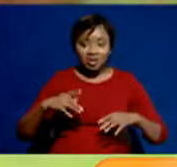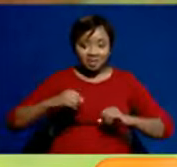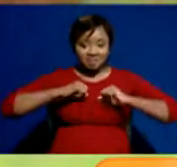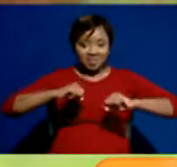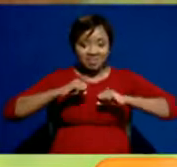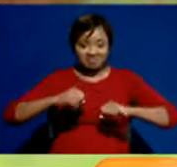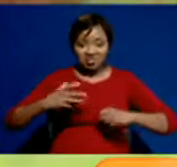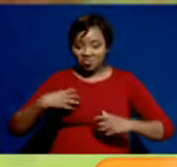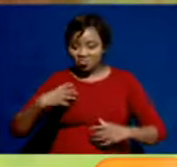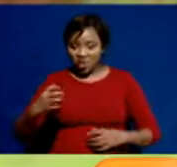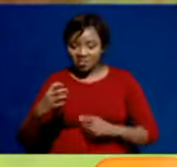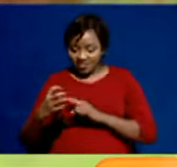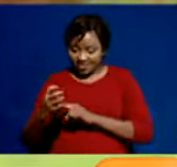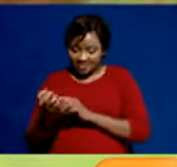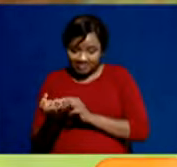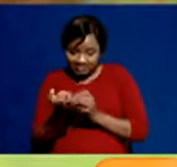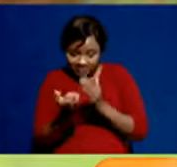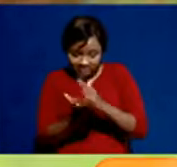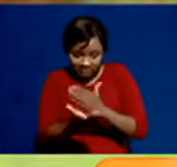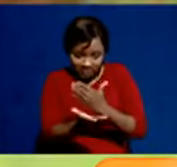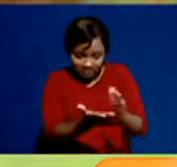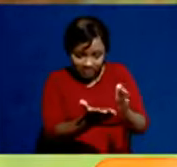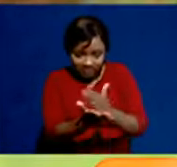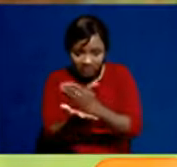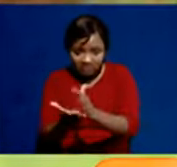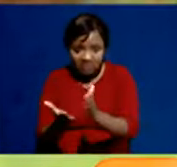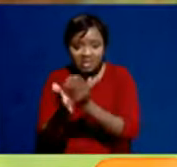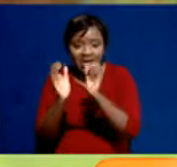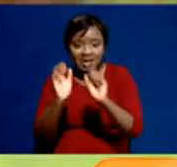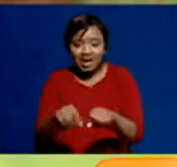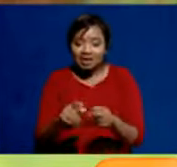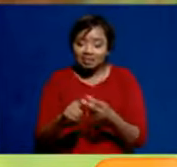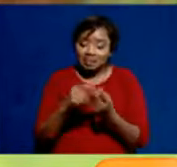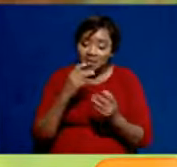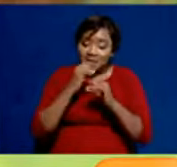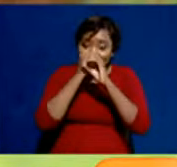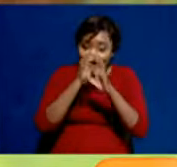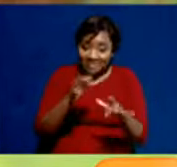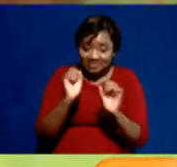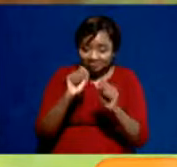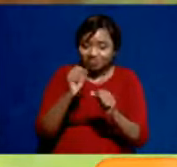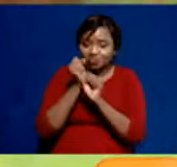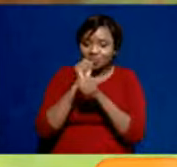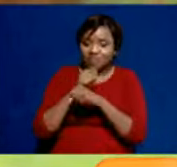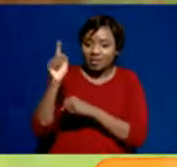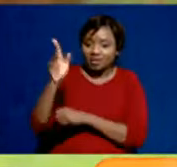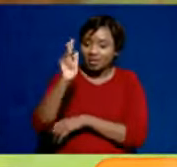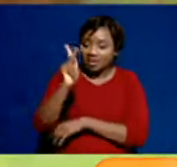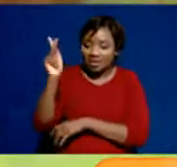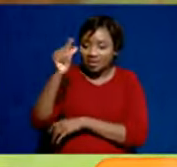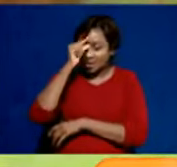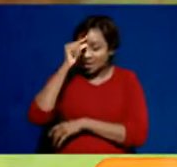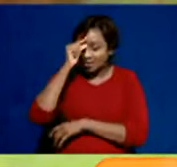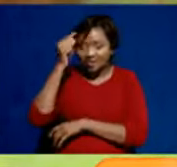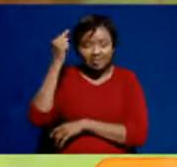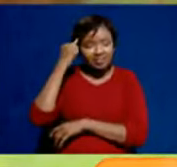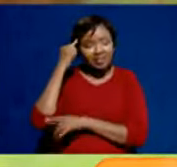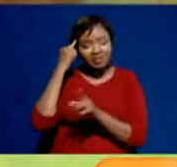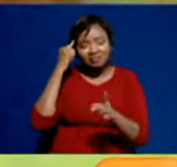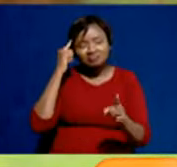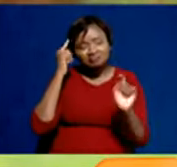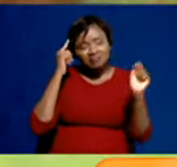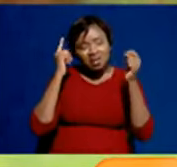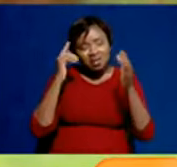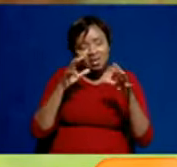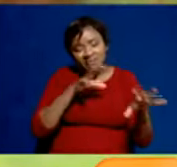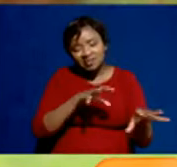have, may make the KK regime think about Kenyans and the suffering they are going